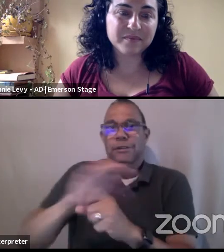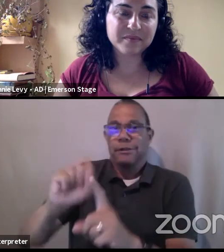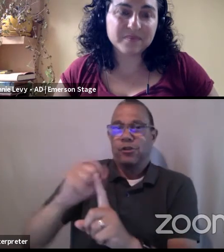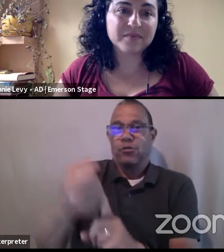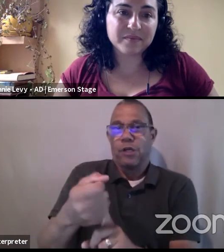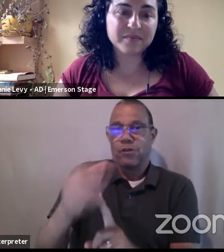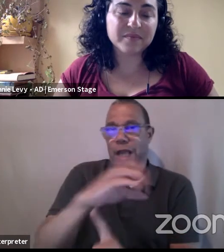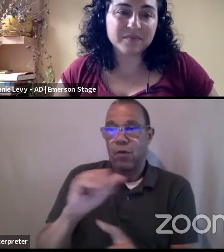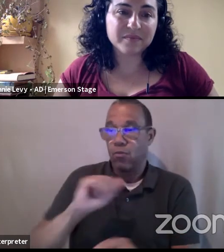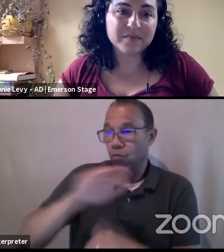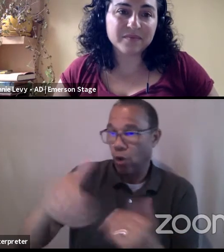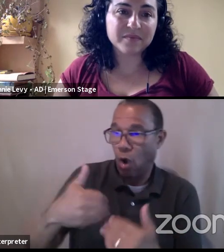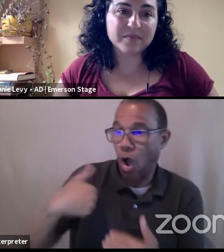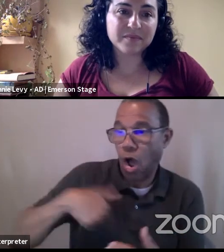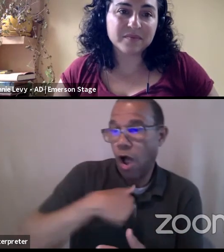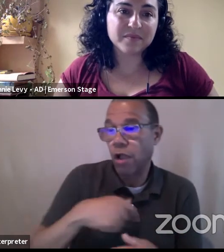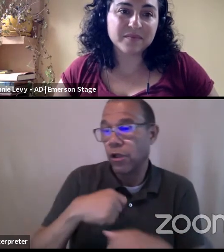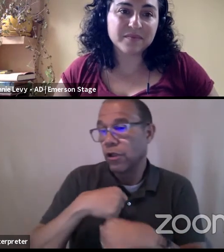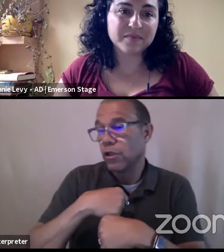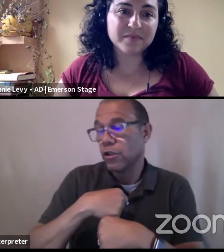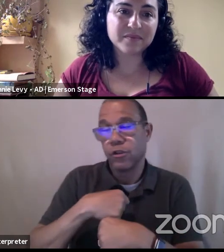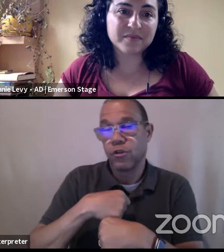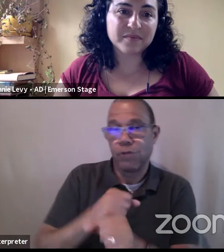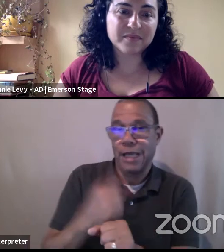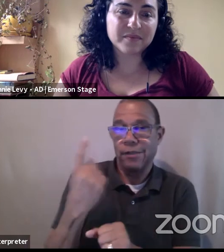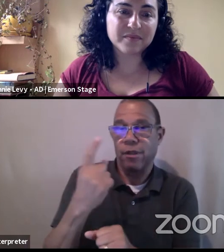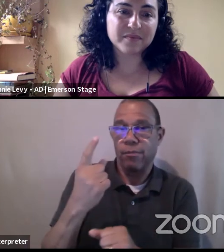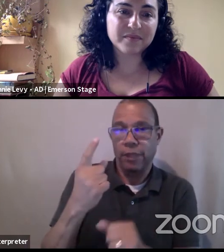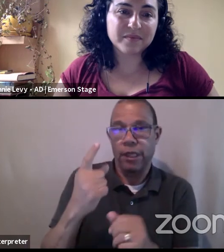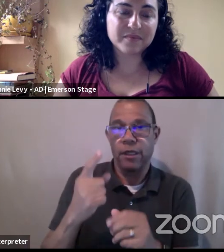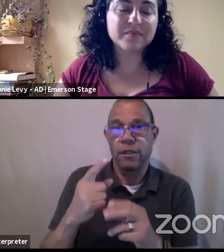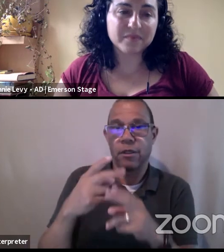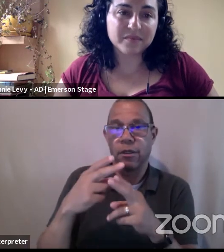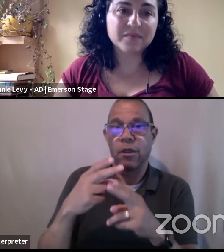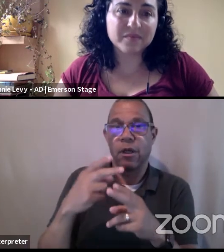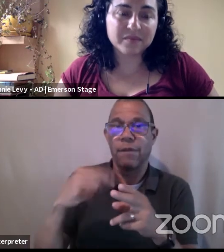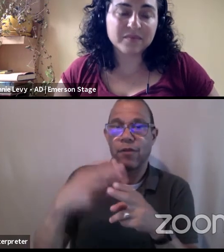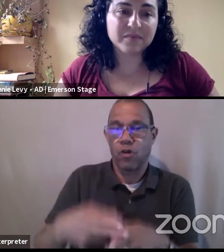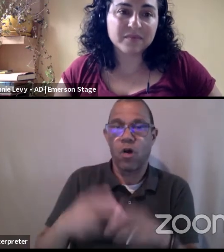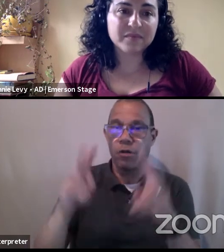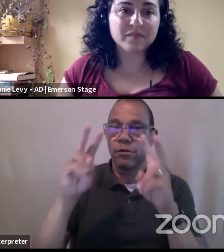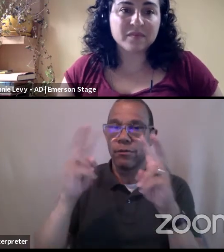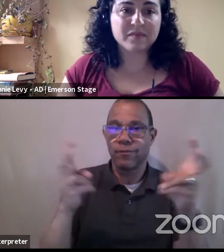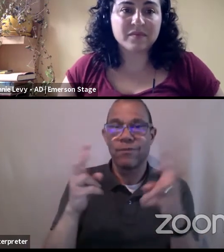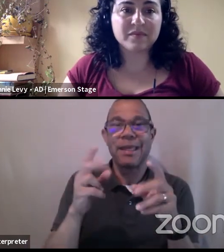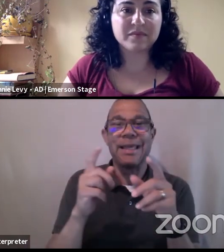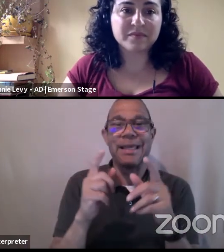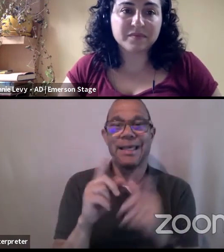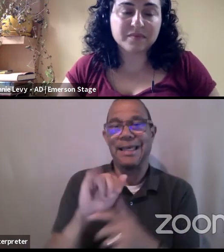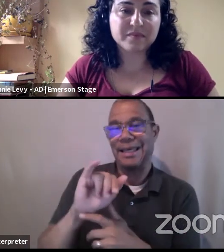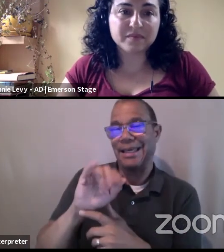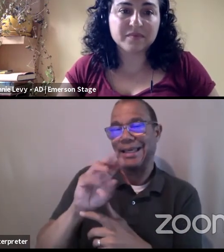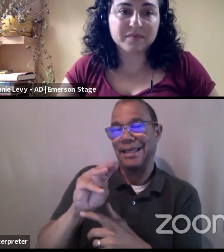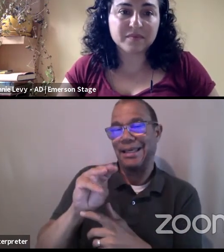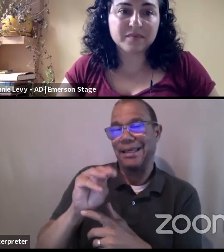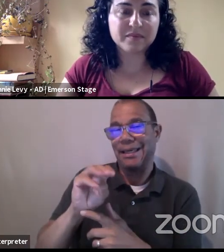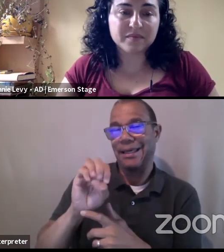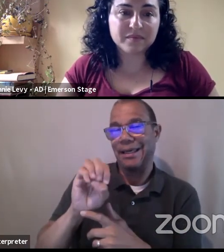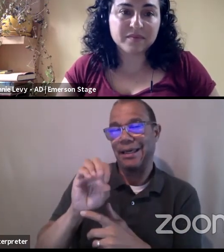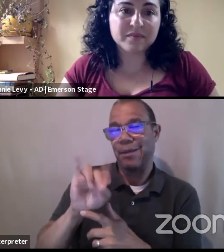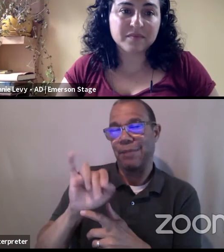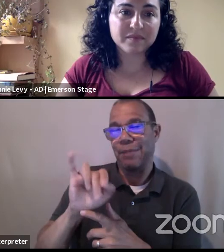has coined as immediate theater. We have to, you know, make something happen.